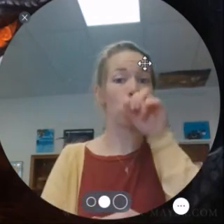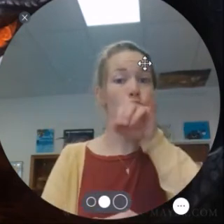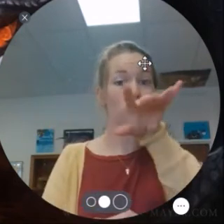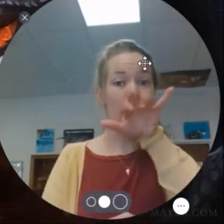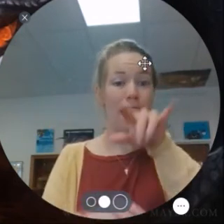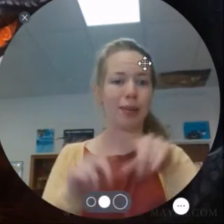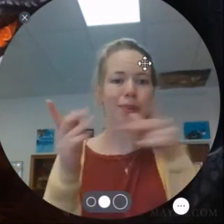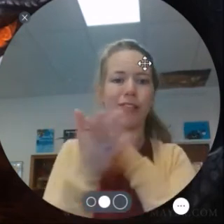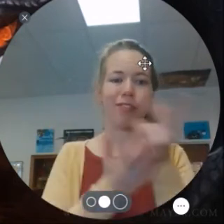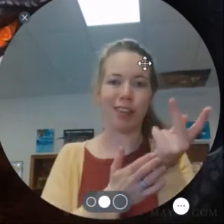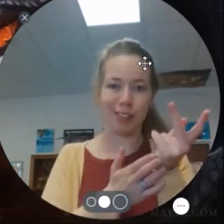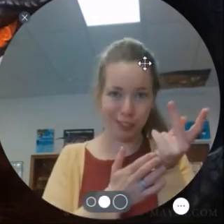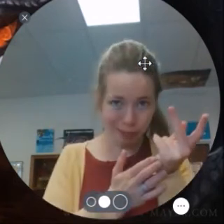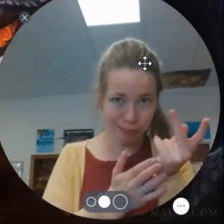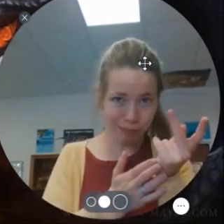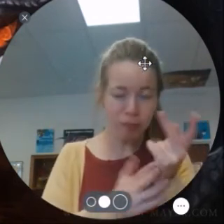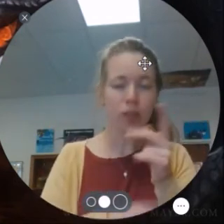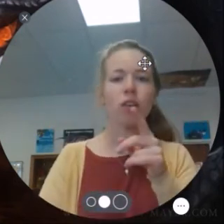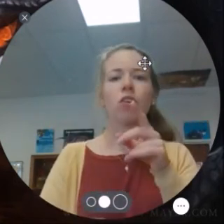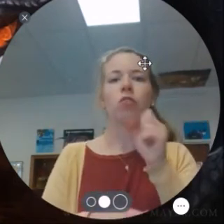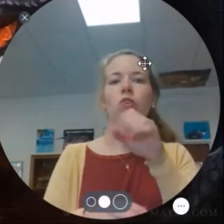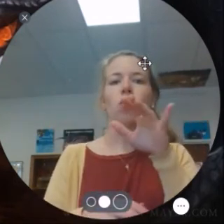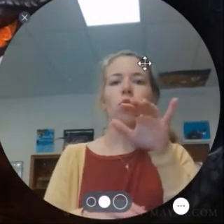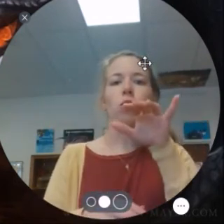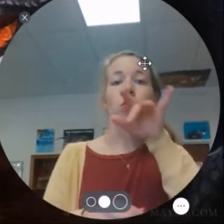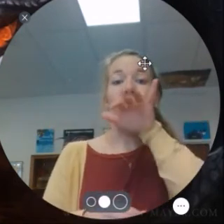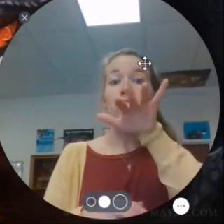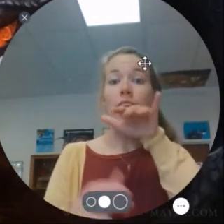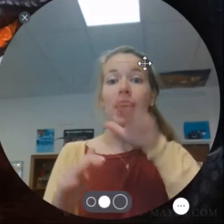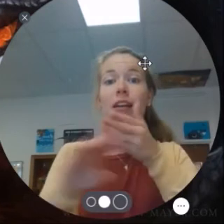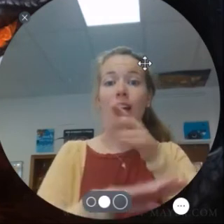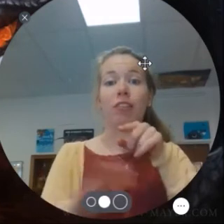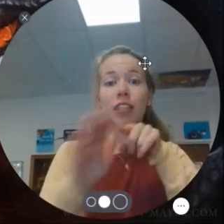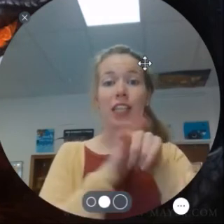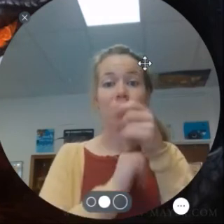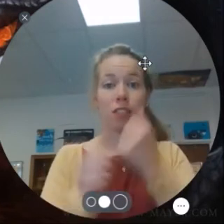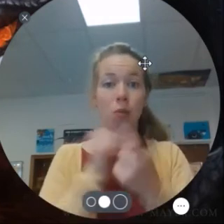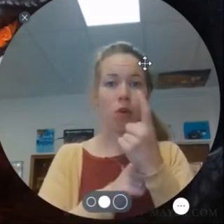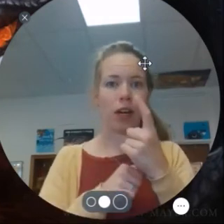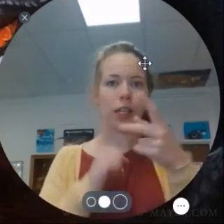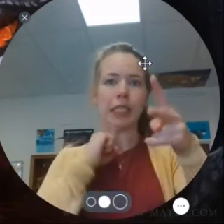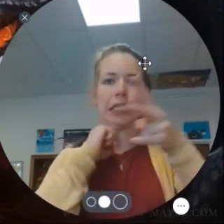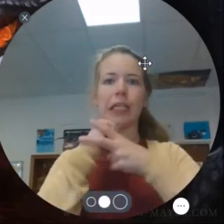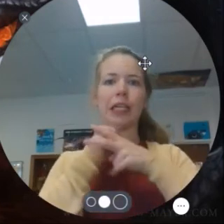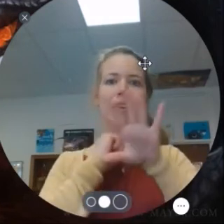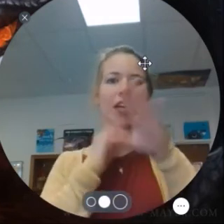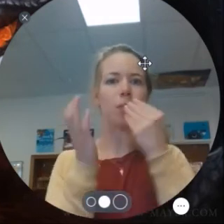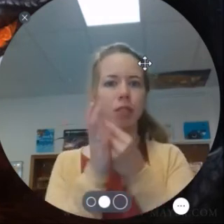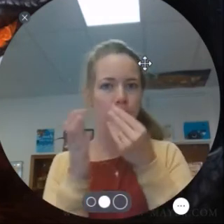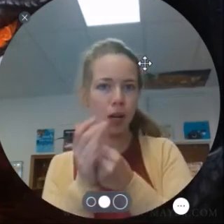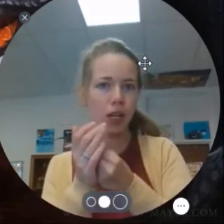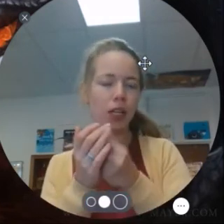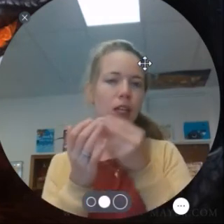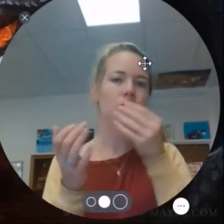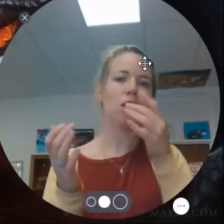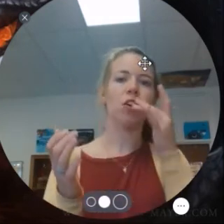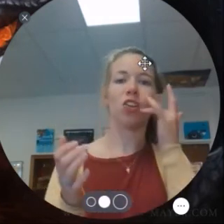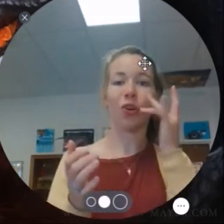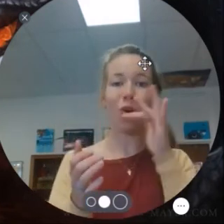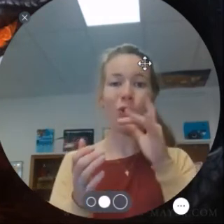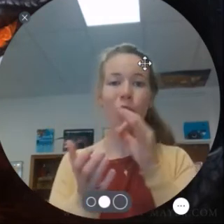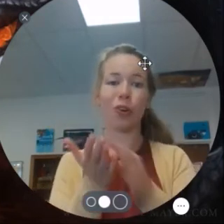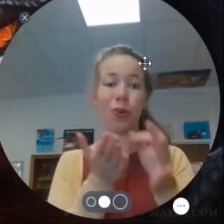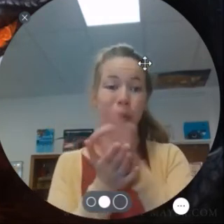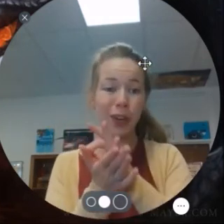the dragon but have failed. So the dragon, after he kills someone, keeps their money,